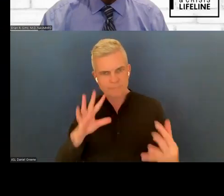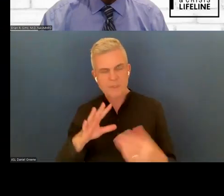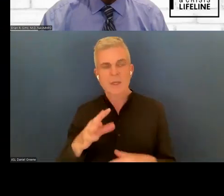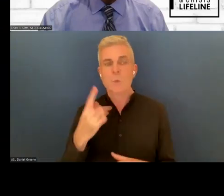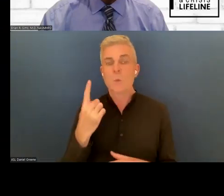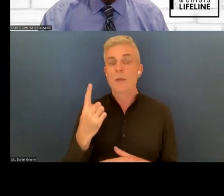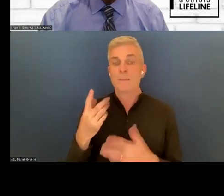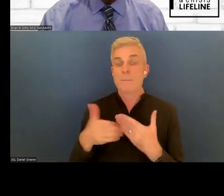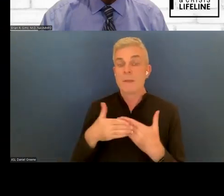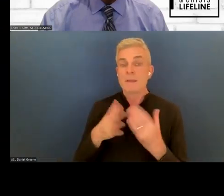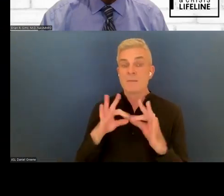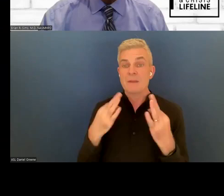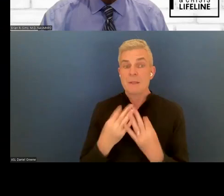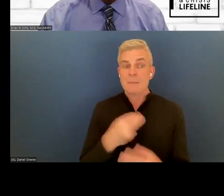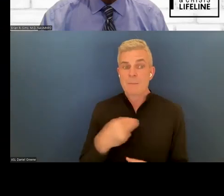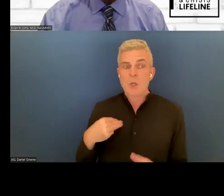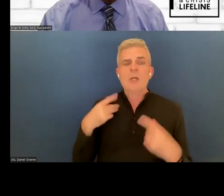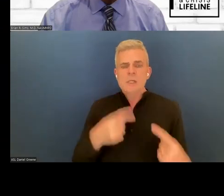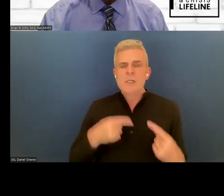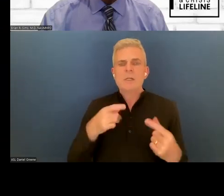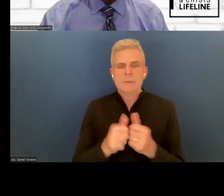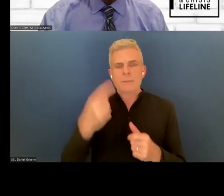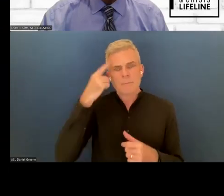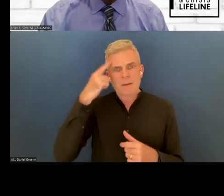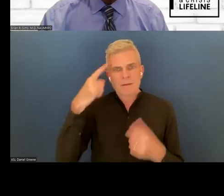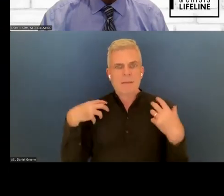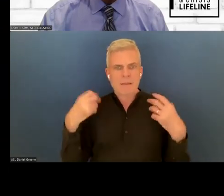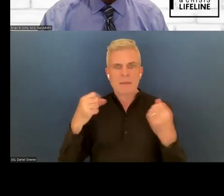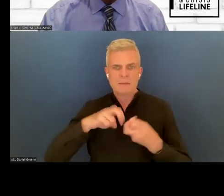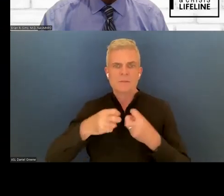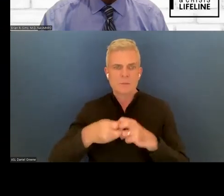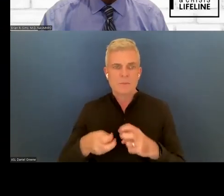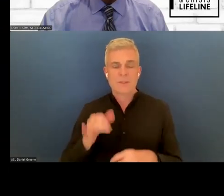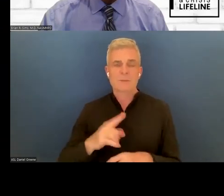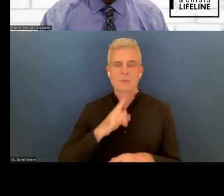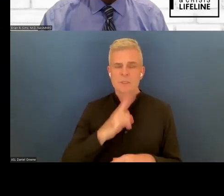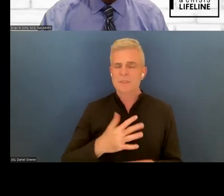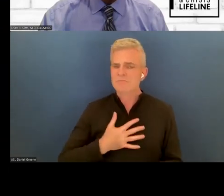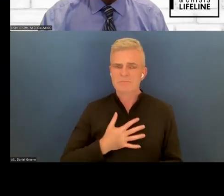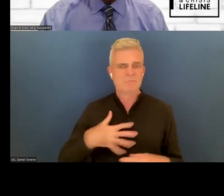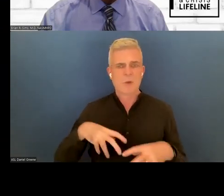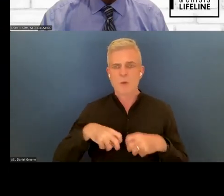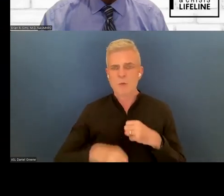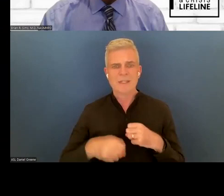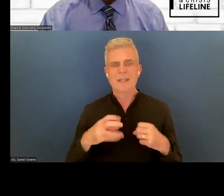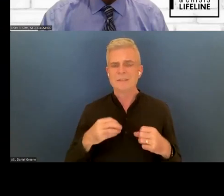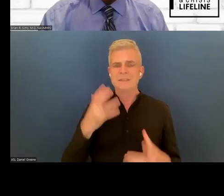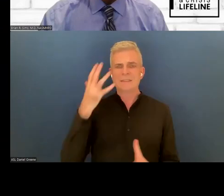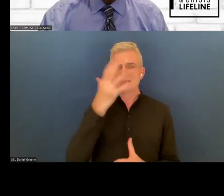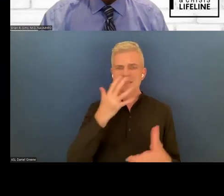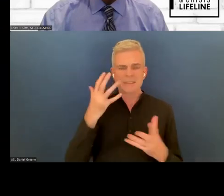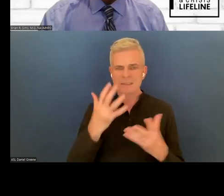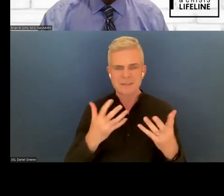been struggling with a mental health disorder. And that was really heartbreaking and dizzying at times, trying to save this